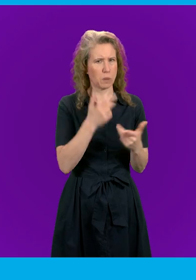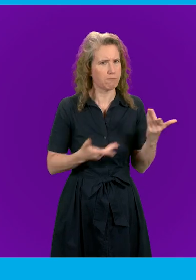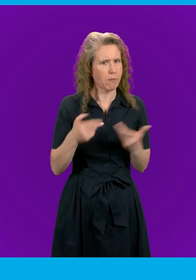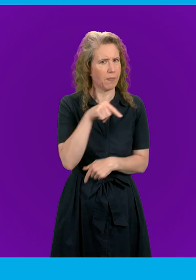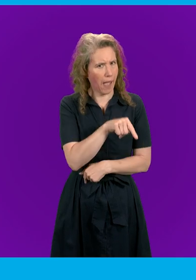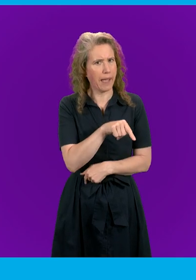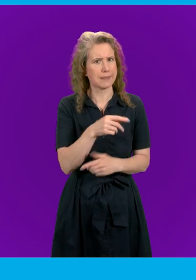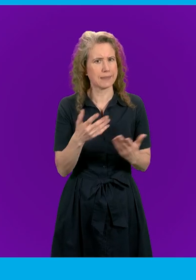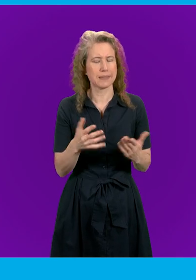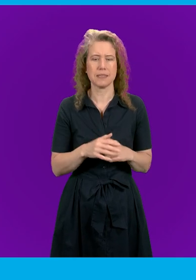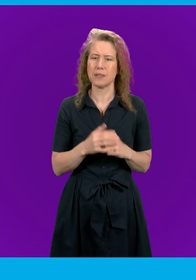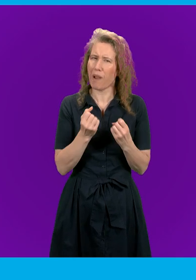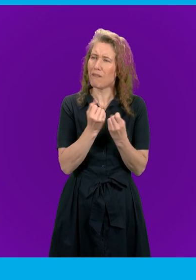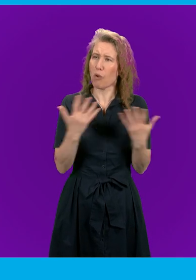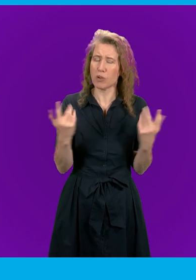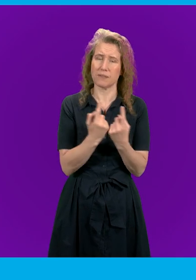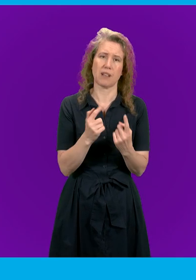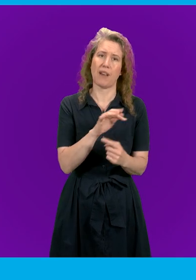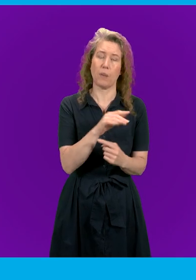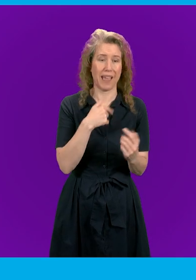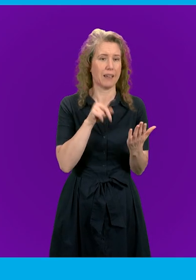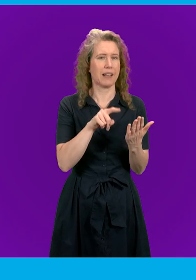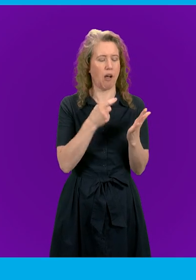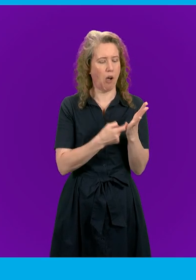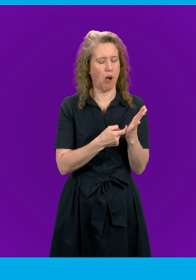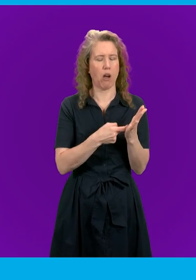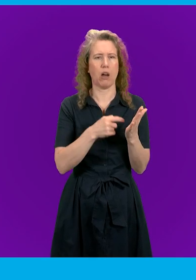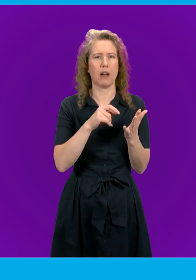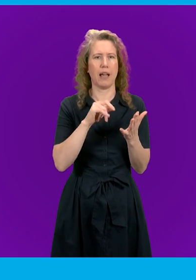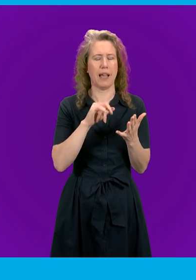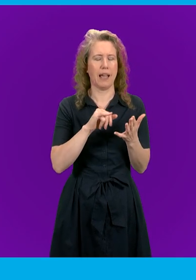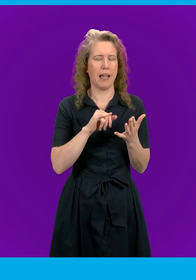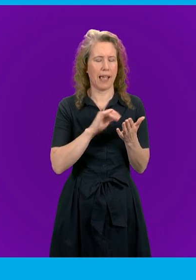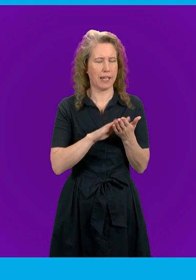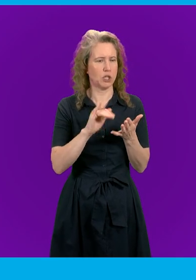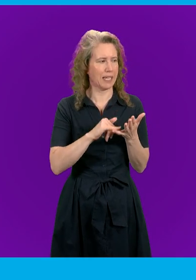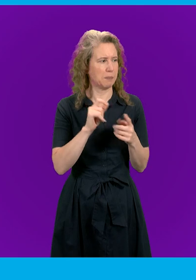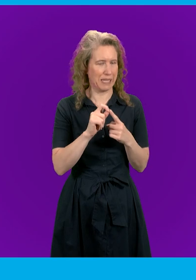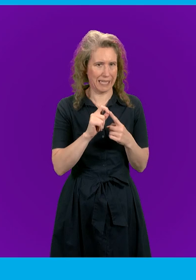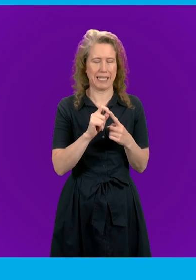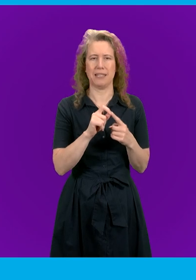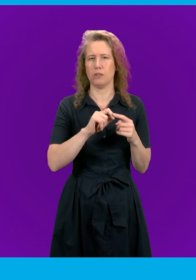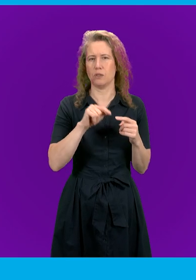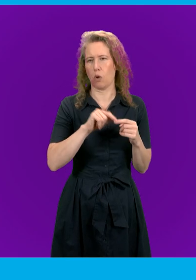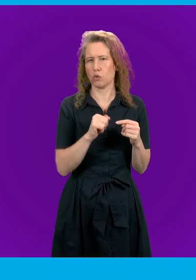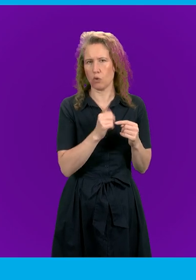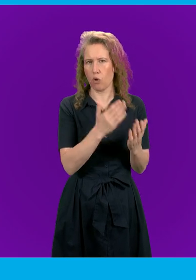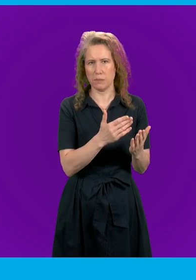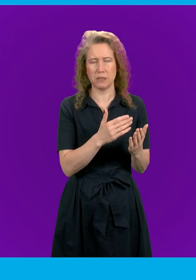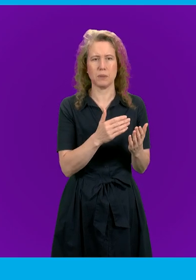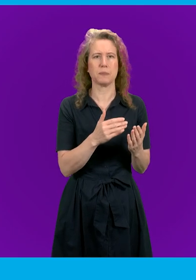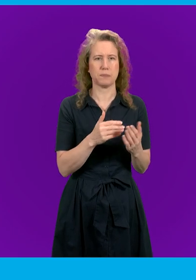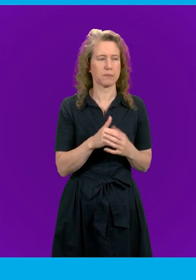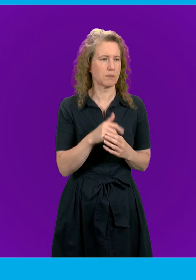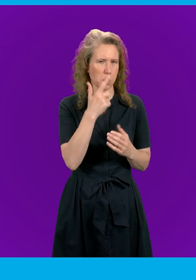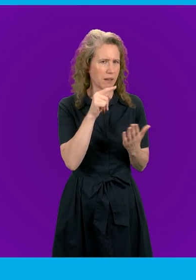discussion? They're all there. You know, you can just click on rshb.scot and they're all there. So maybe just that's